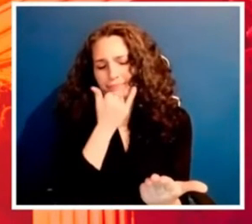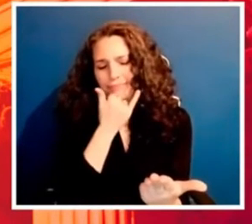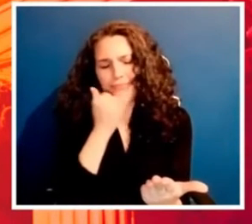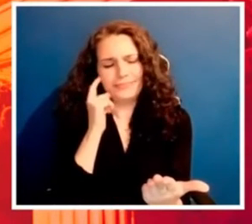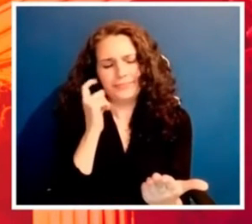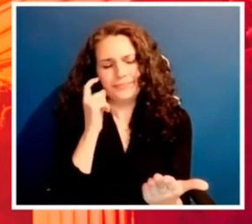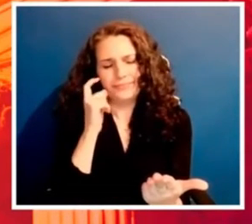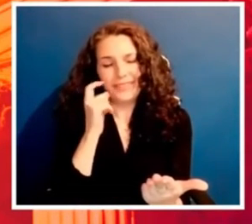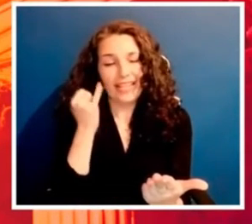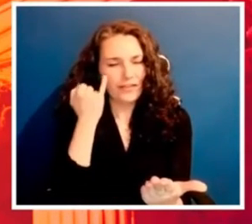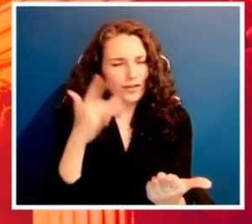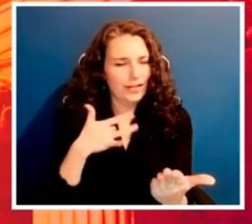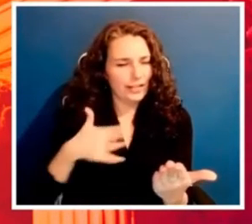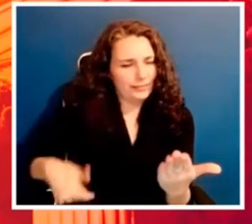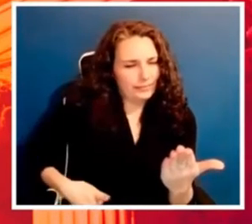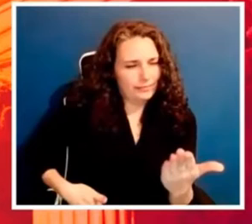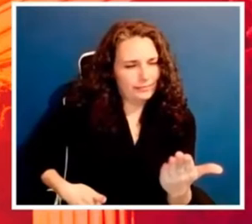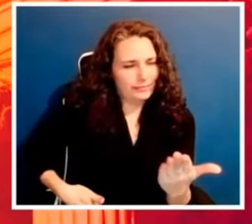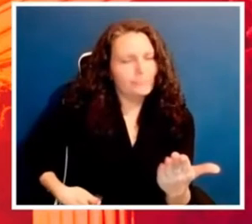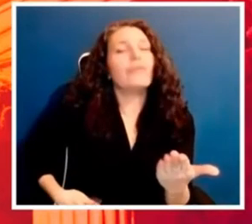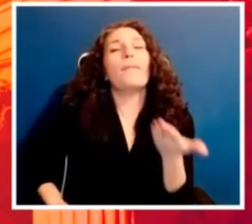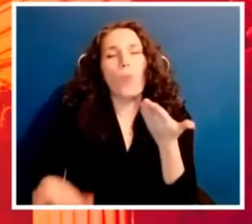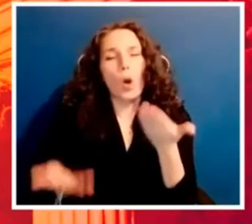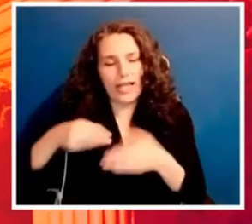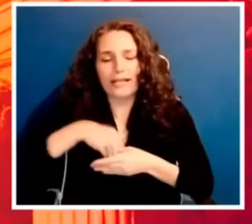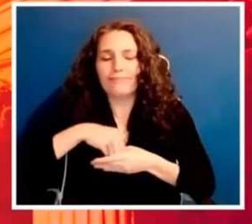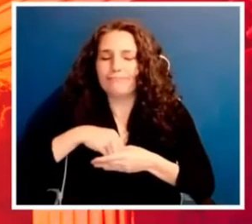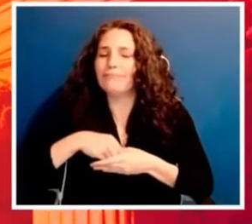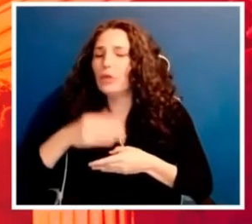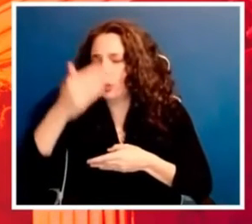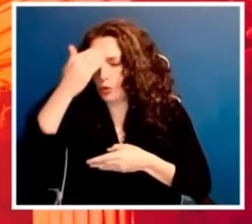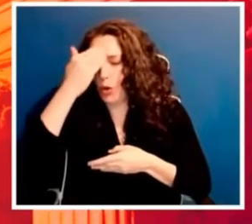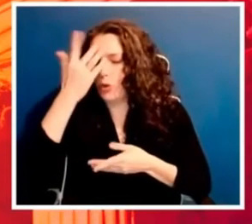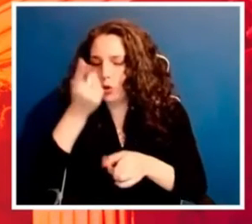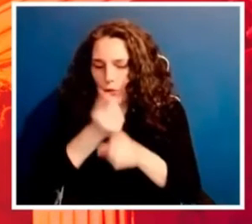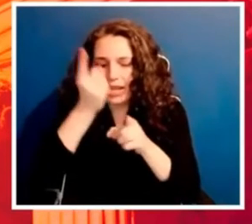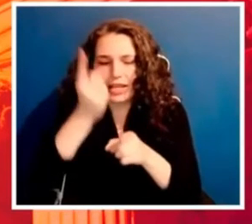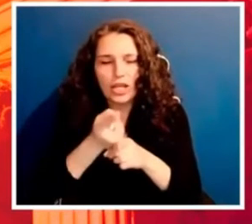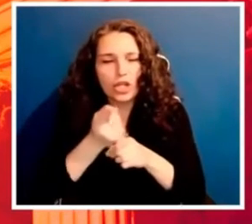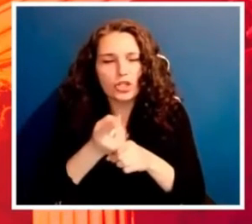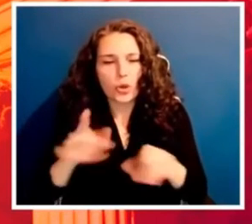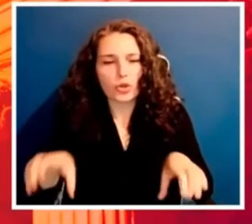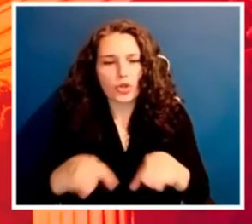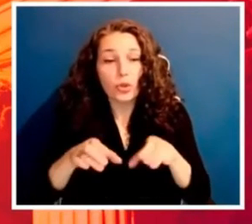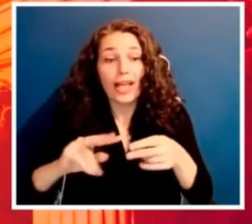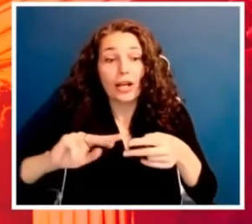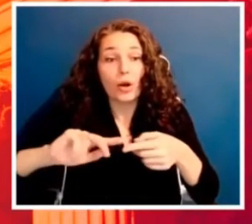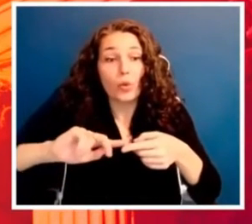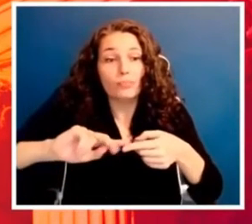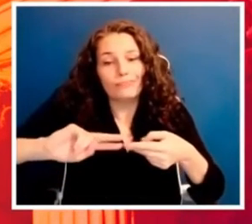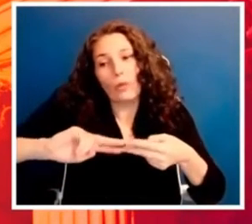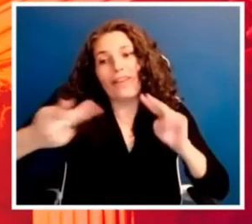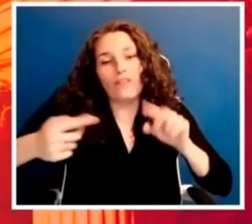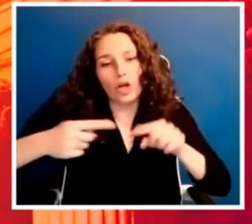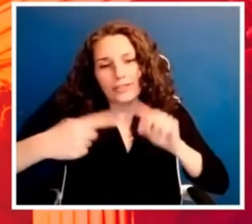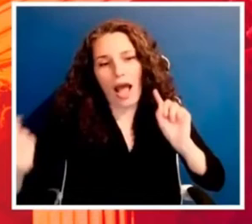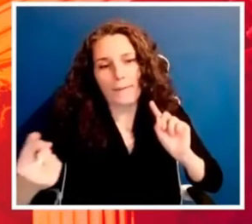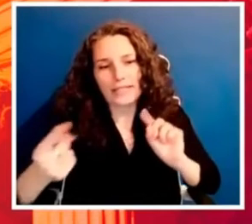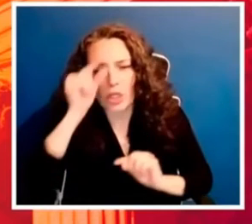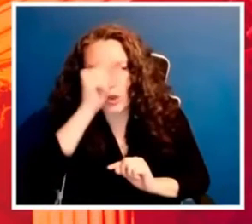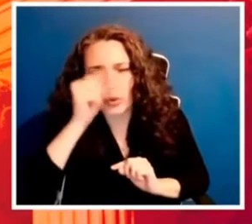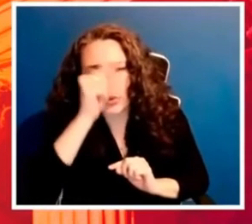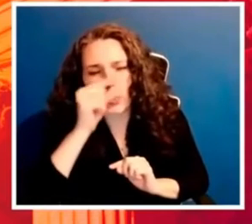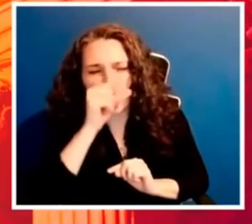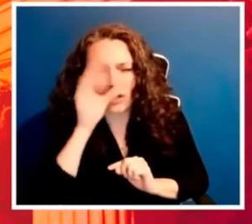by doing a reverse image Google search to look for the original source of any photos that you see in the article or on the